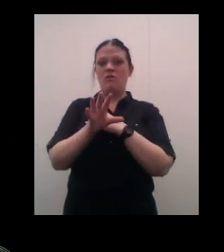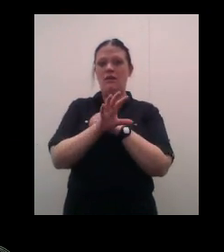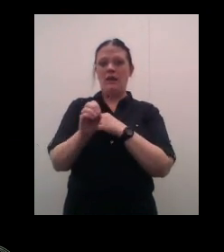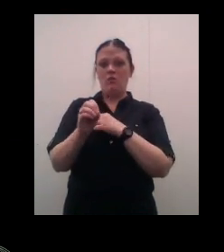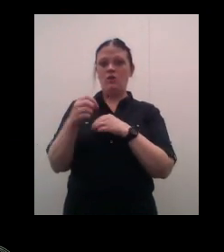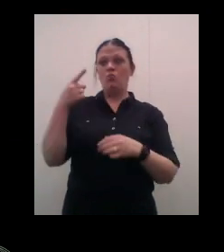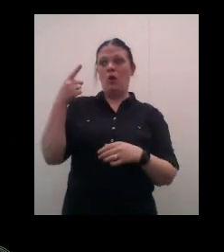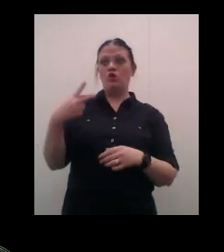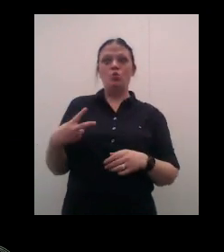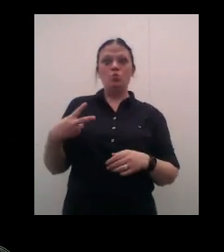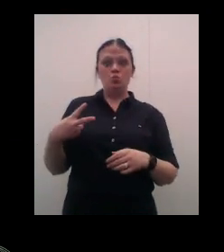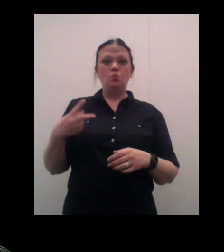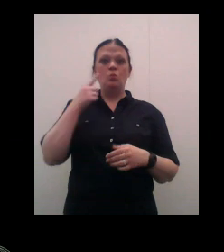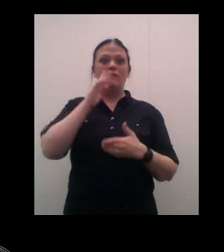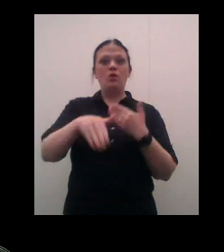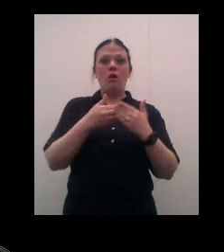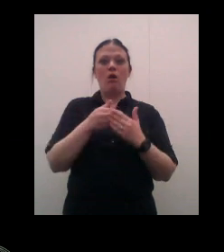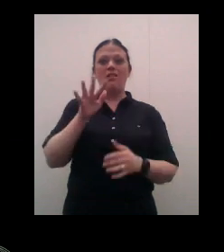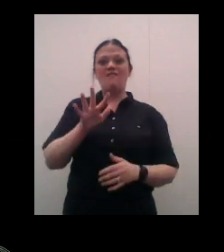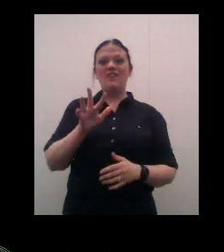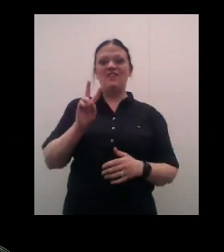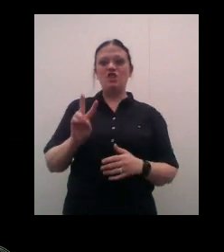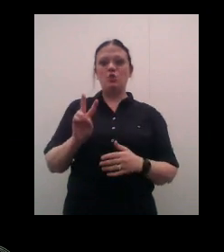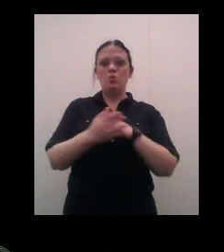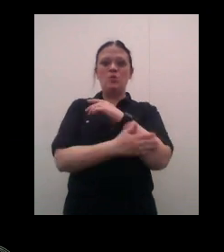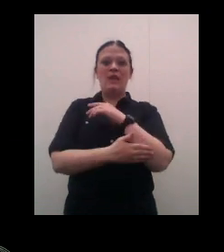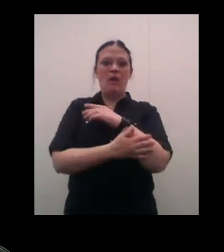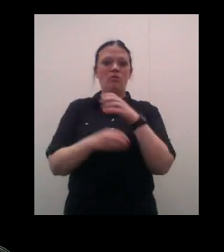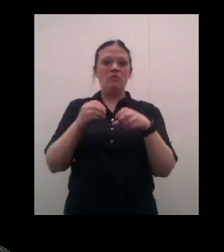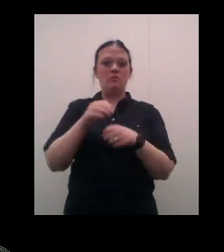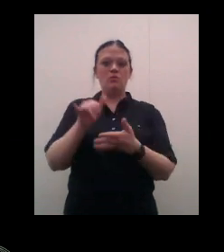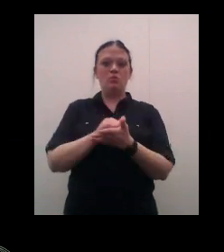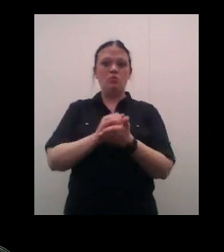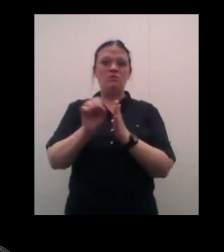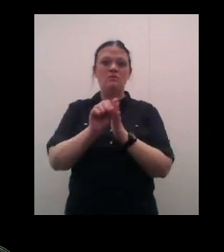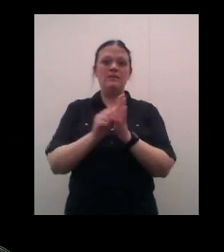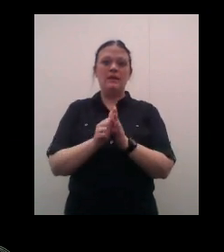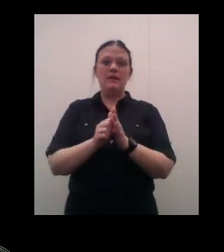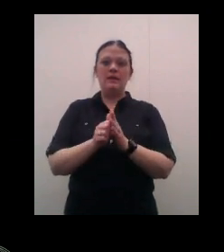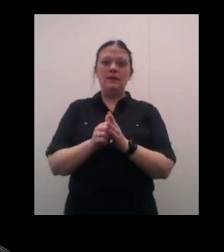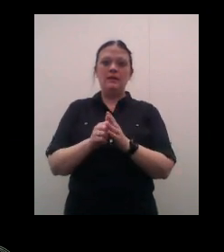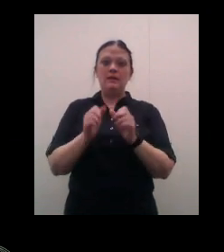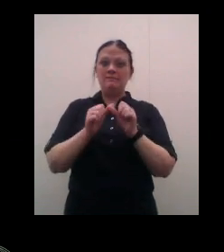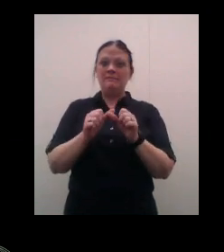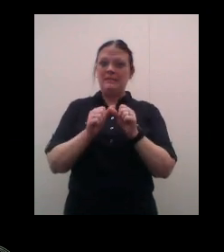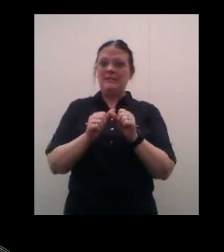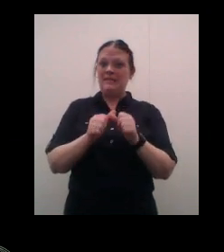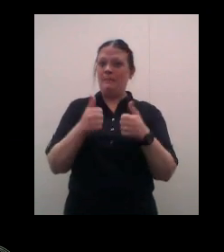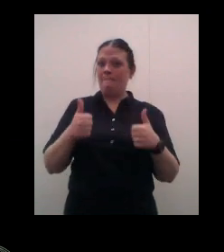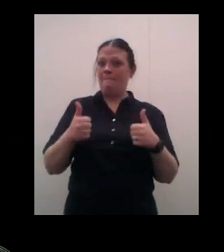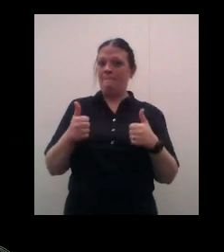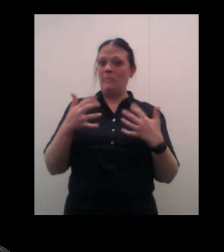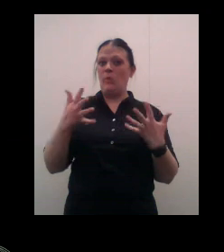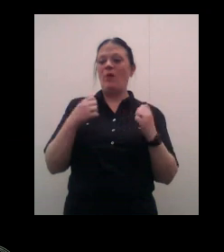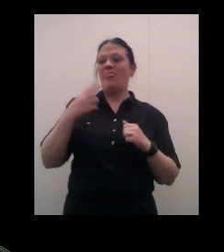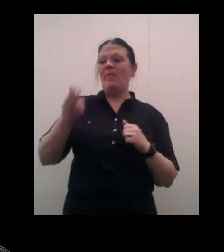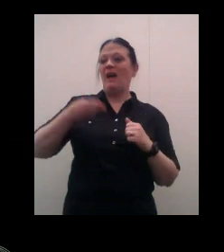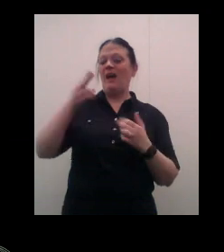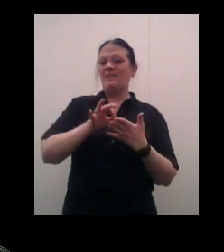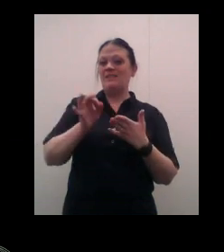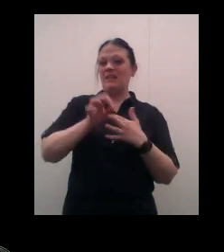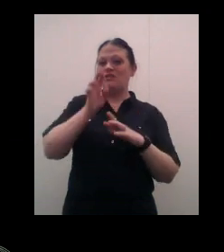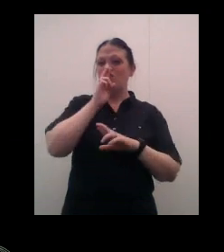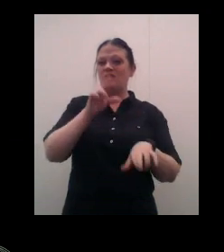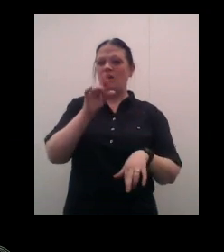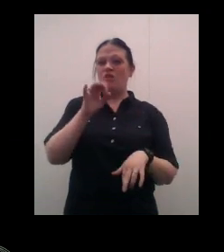2 for all the 52 counties in New York State. Let's keep it up. Let's get the highest census response rate we possibly